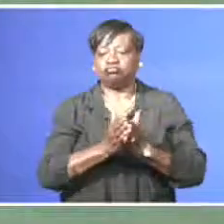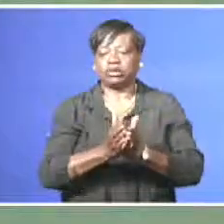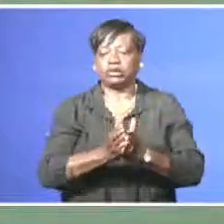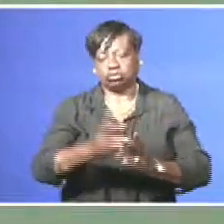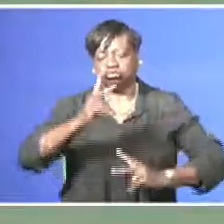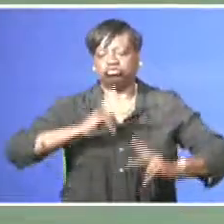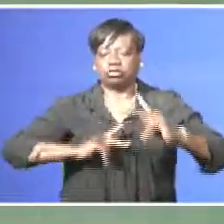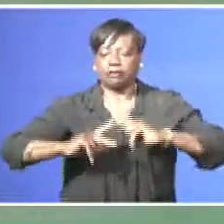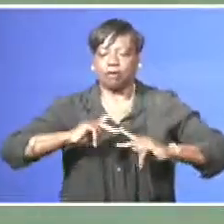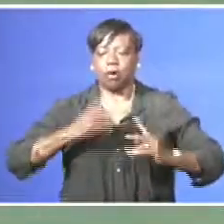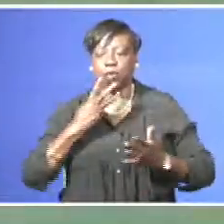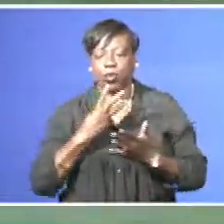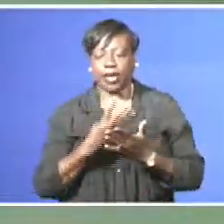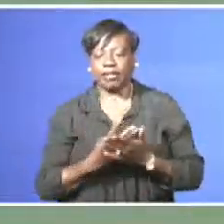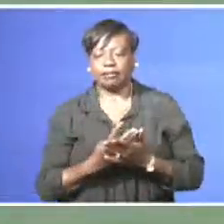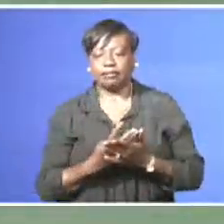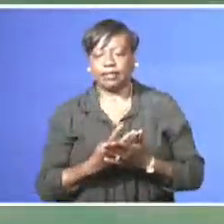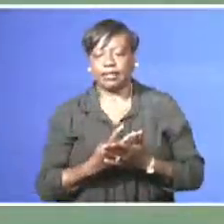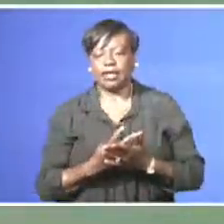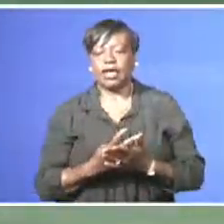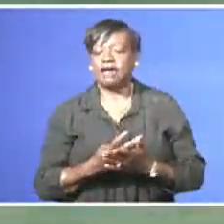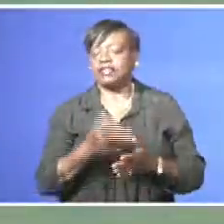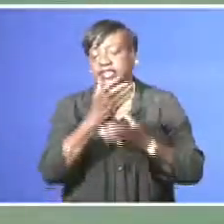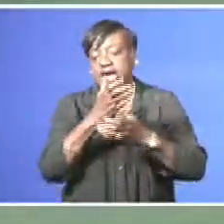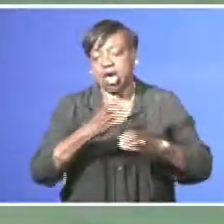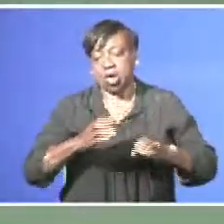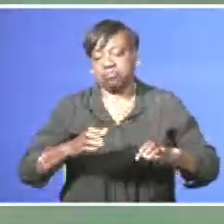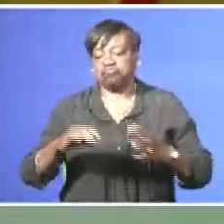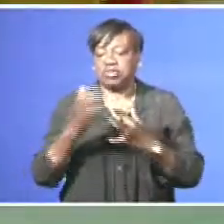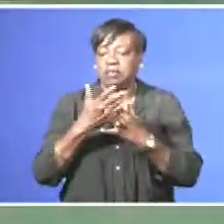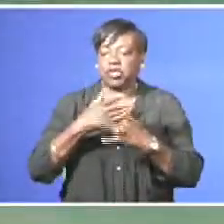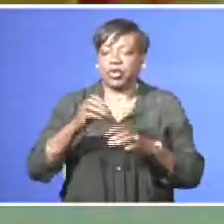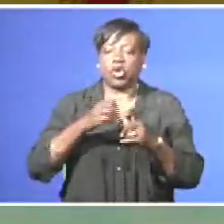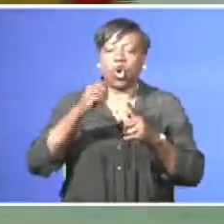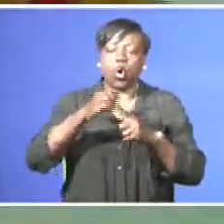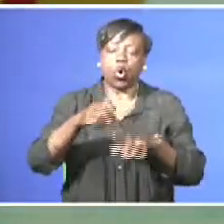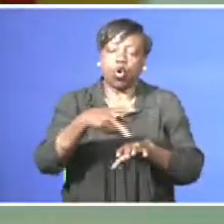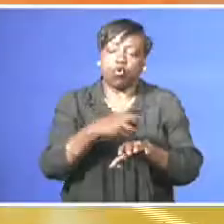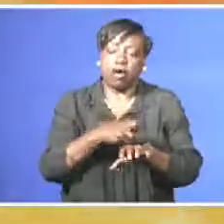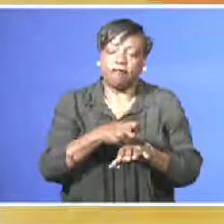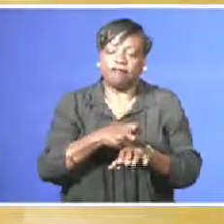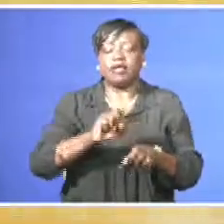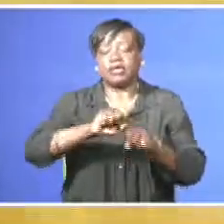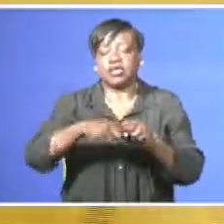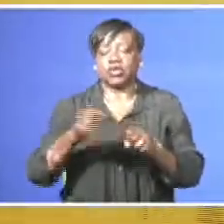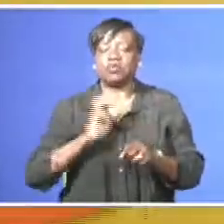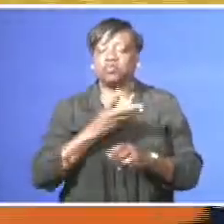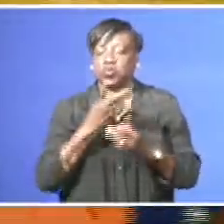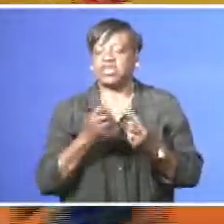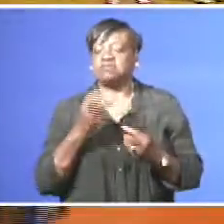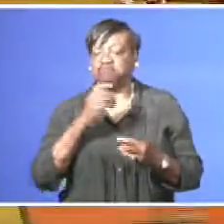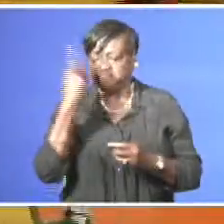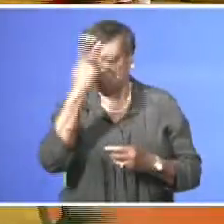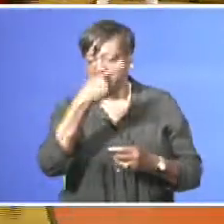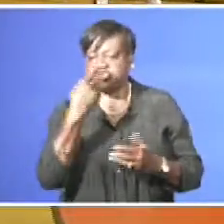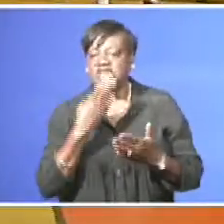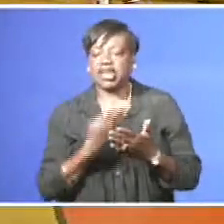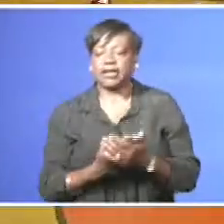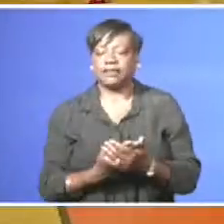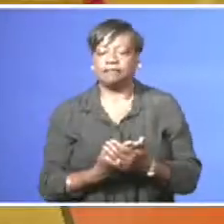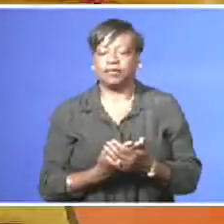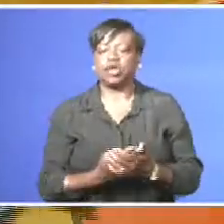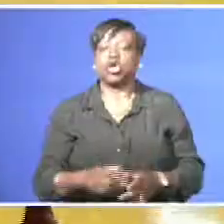it's calm, or if it's in between, or if it's a little rough. So we did pretty good every day. It was Grand Bahama versus New